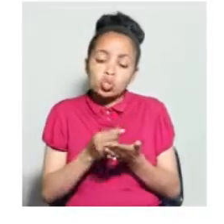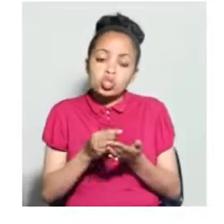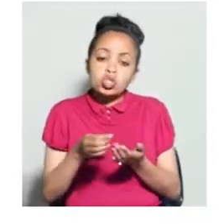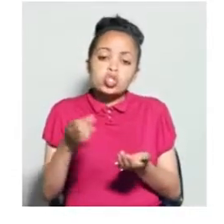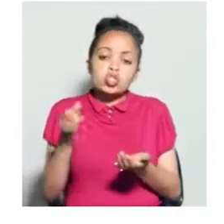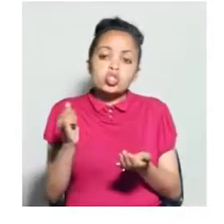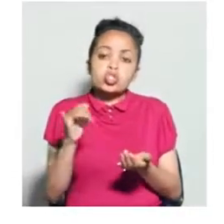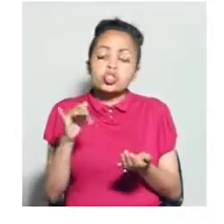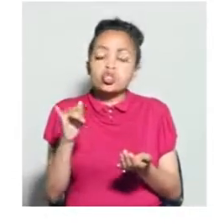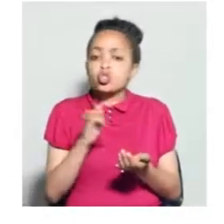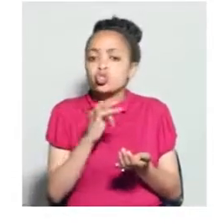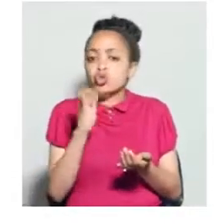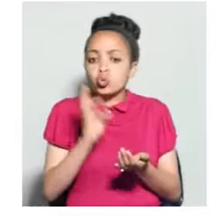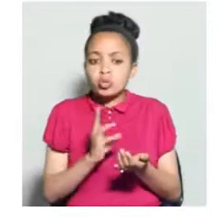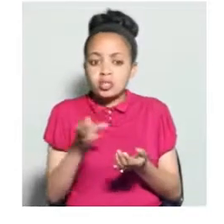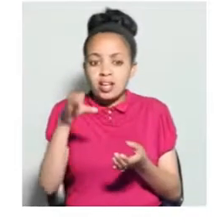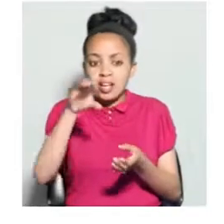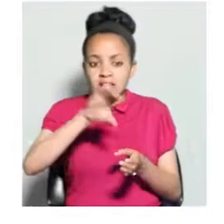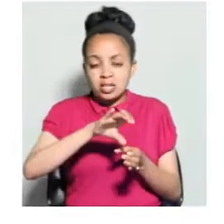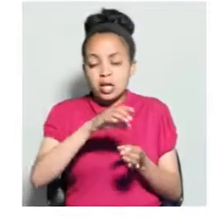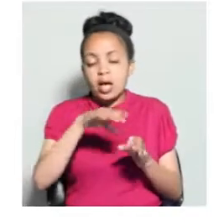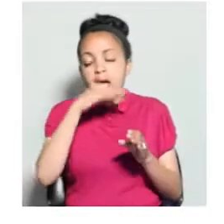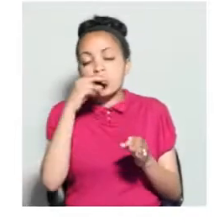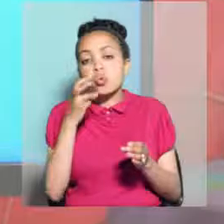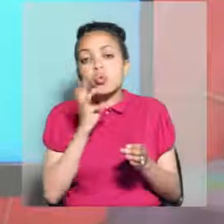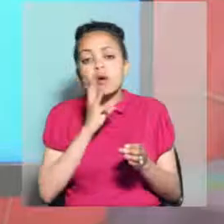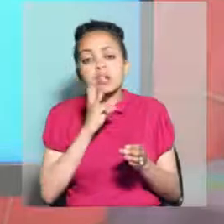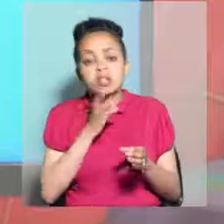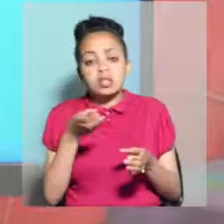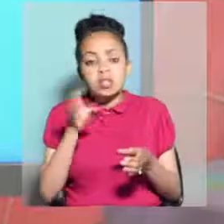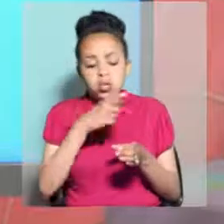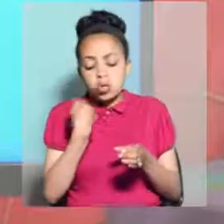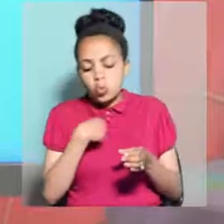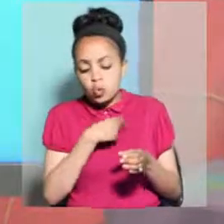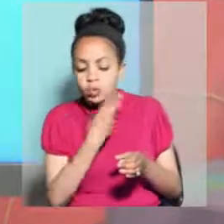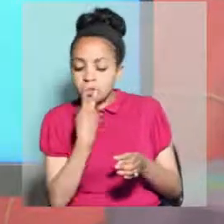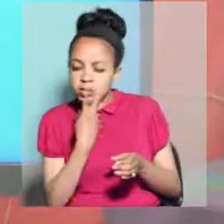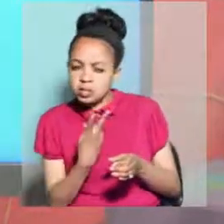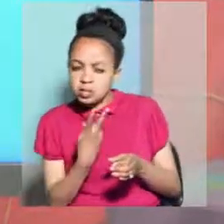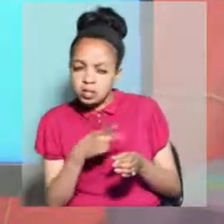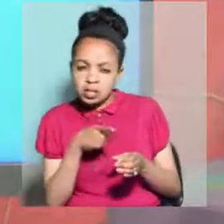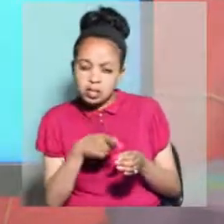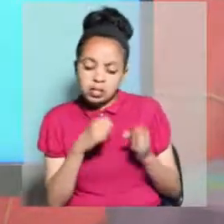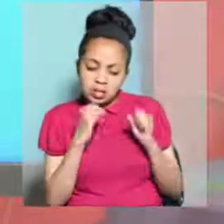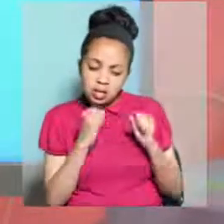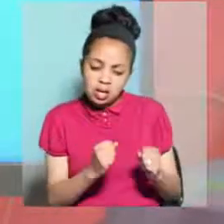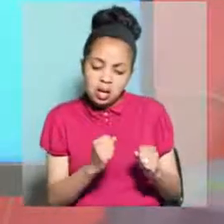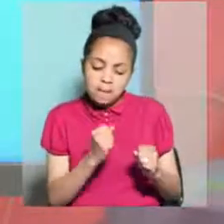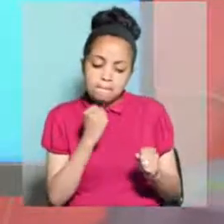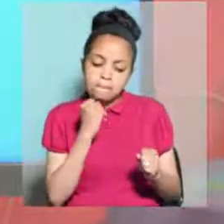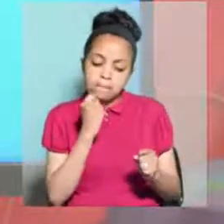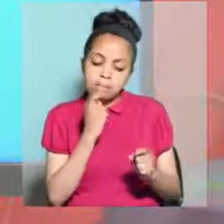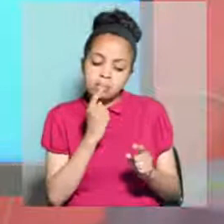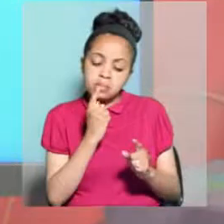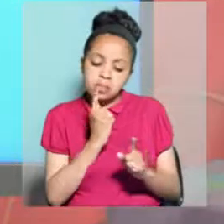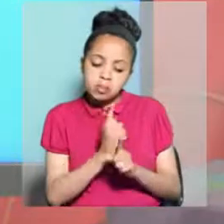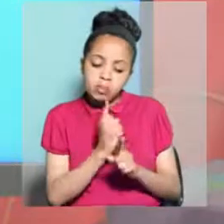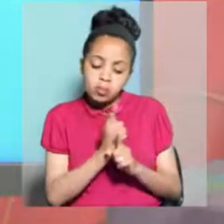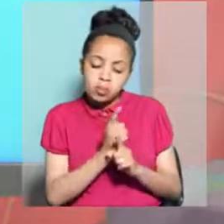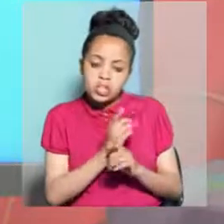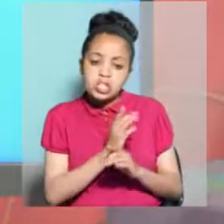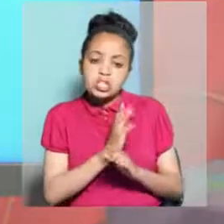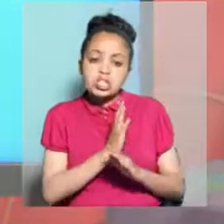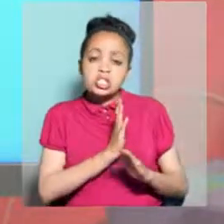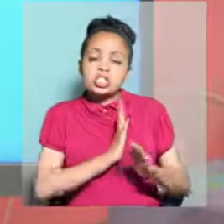here, and else with that of a distilled water. Then we'll see whether it can properly germinate, in which it